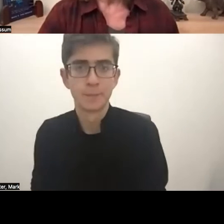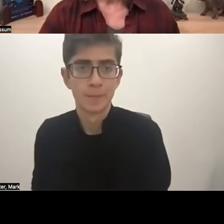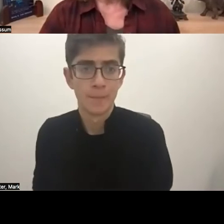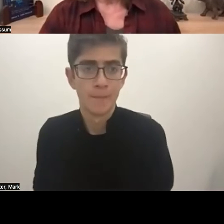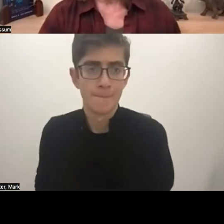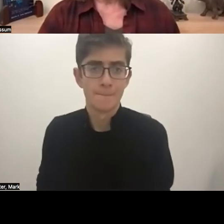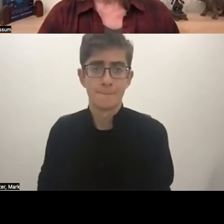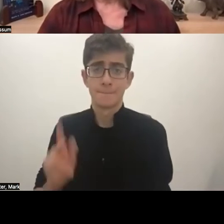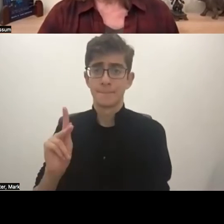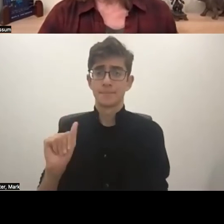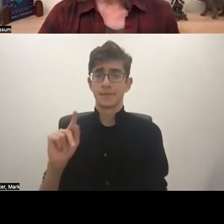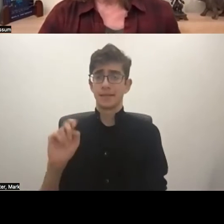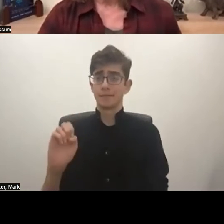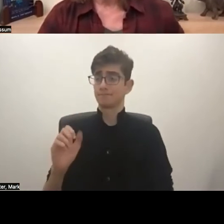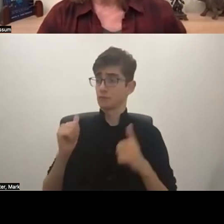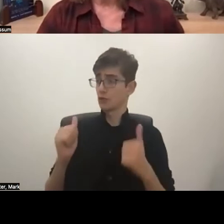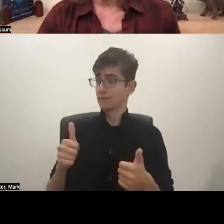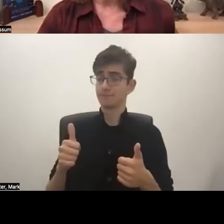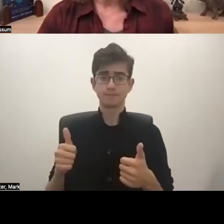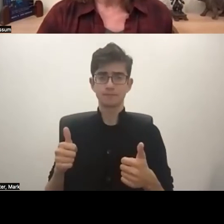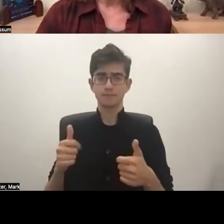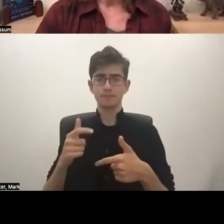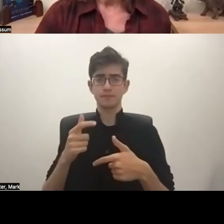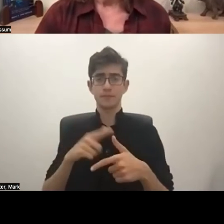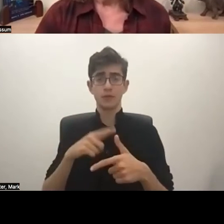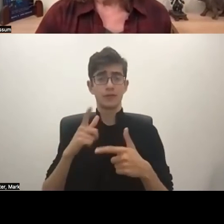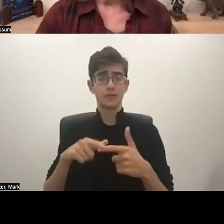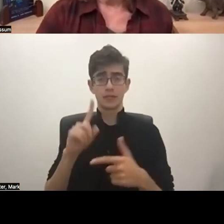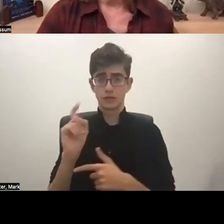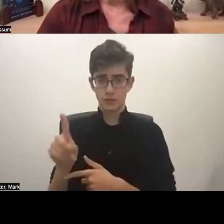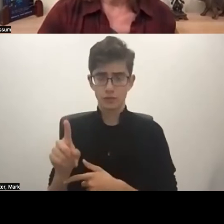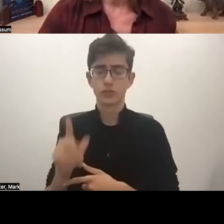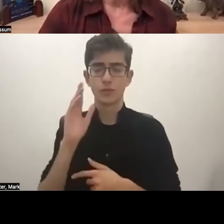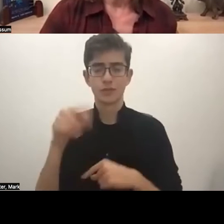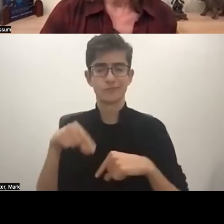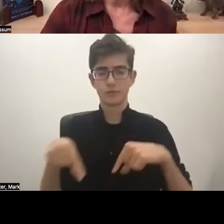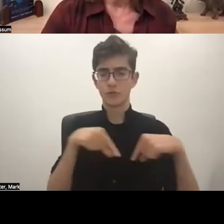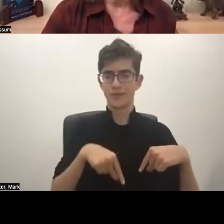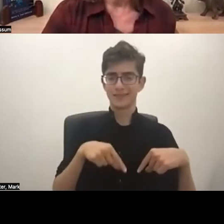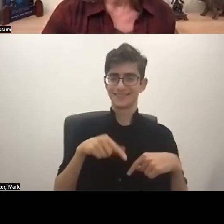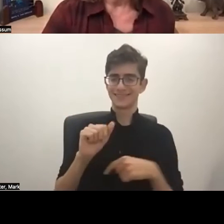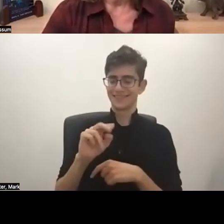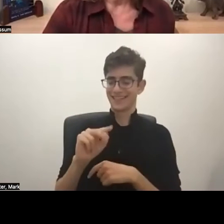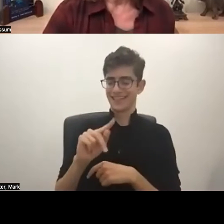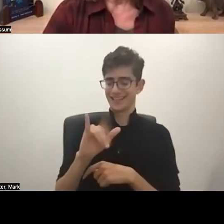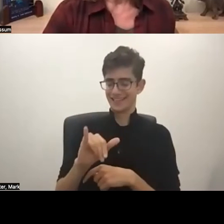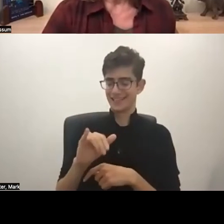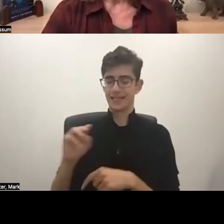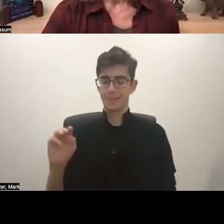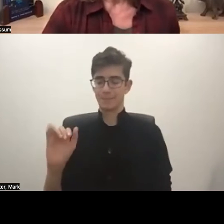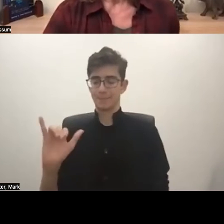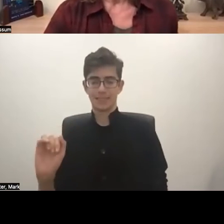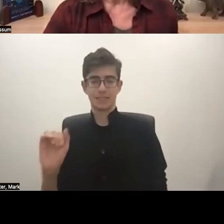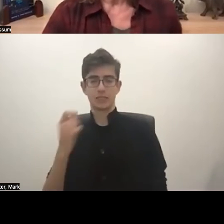Thanks for that. This question actually goes back to, I think, a little bit about what Anthony and Maya were talking about, how, civil